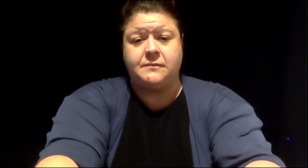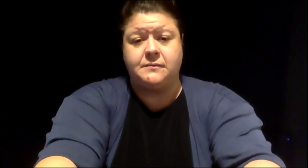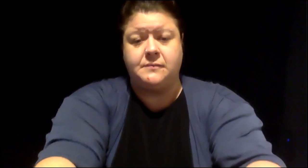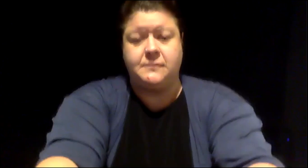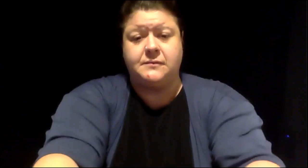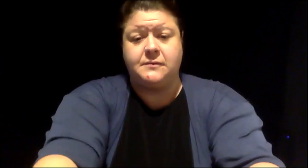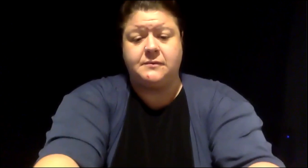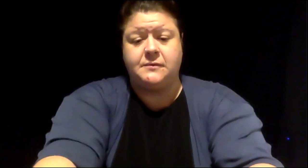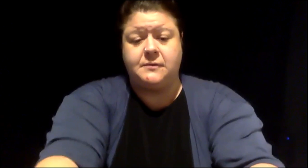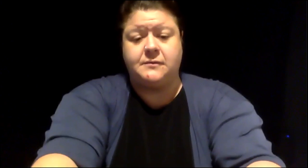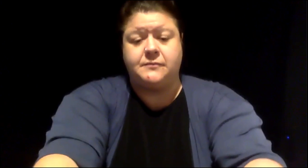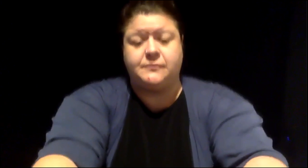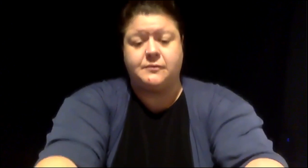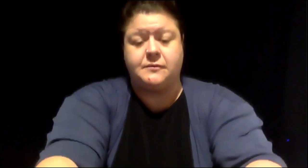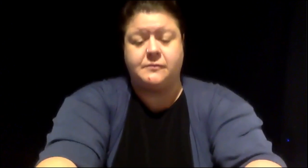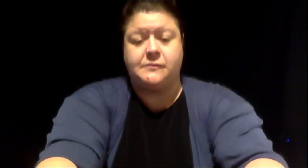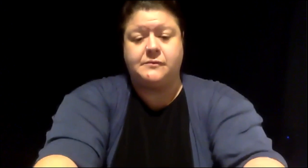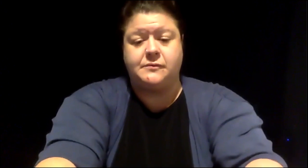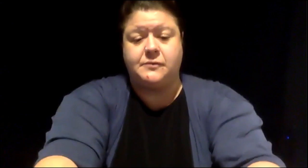okay.